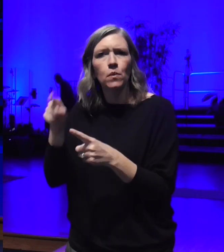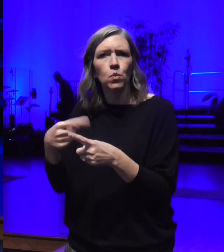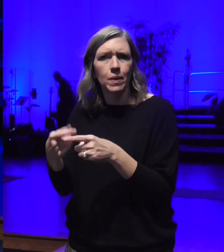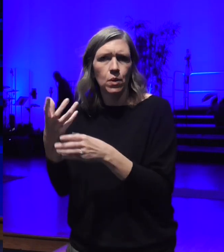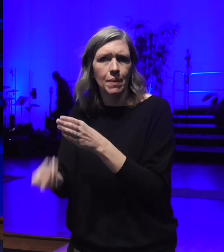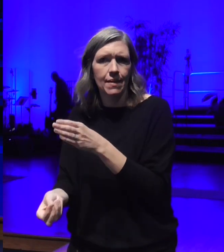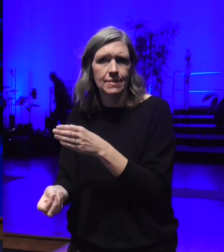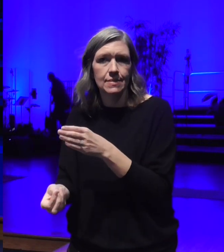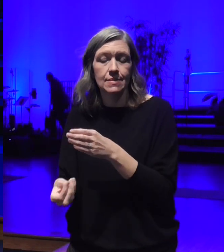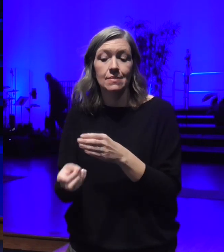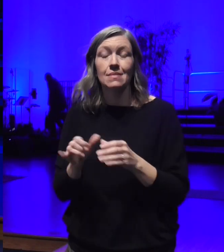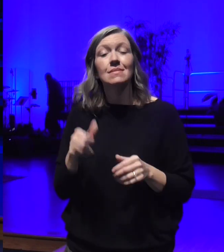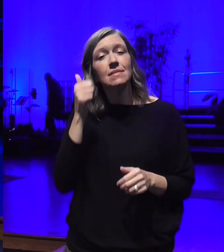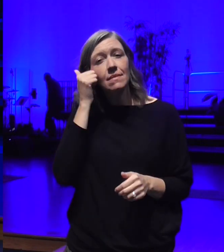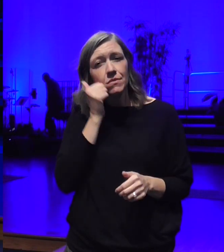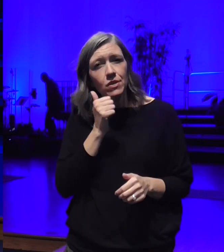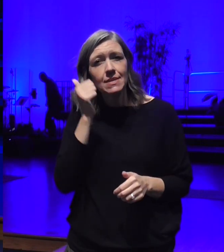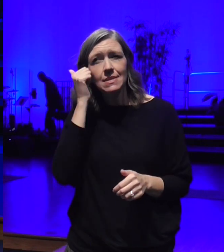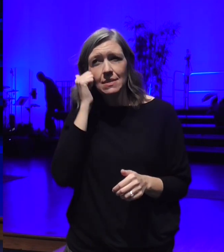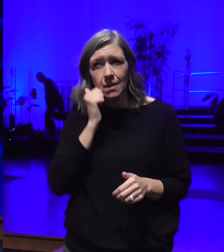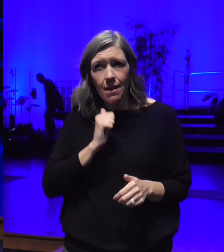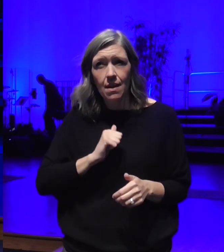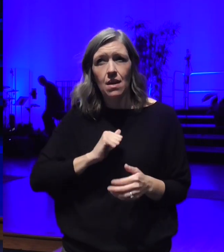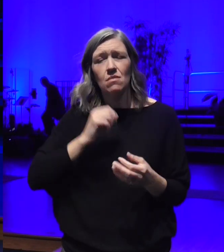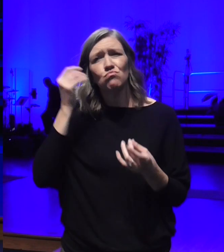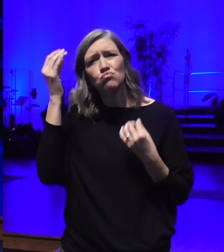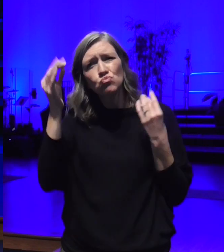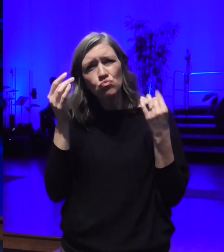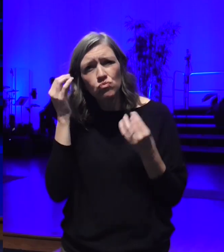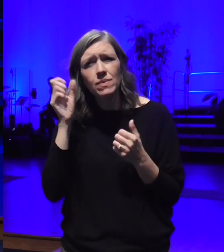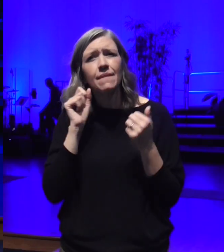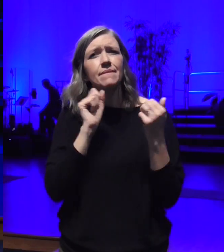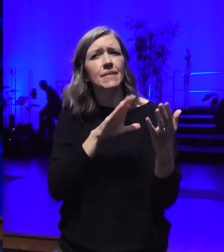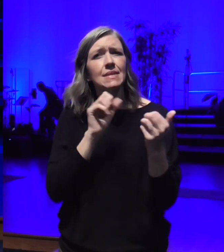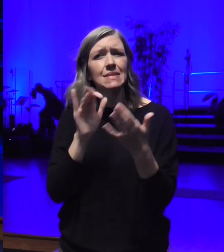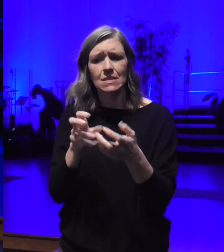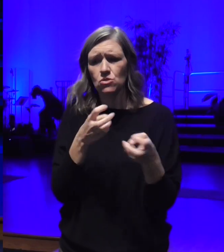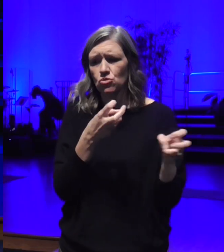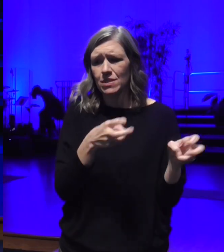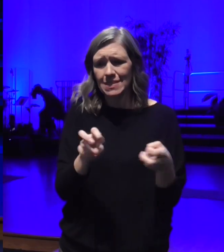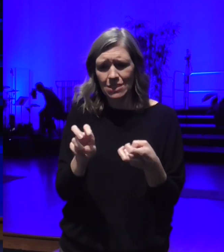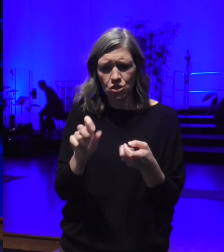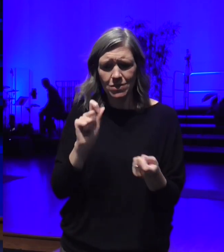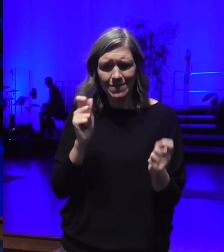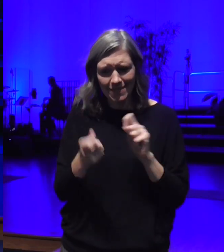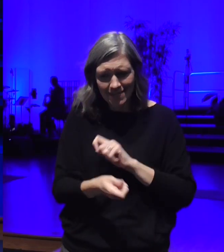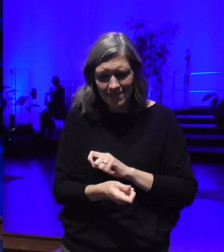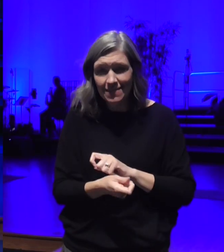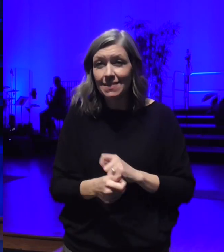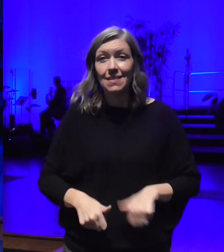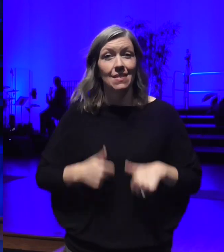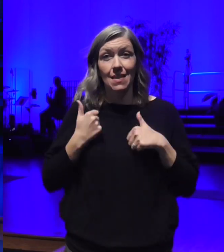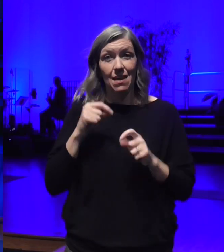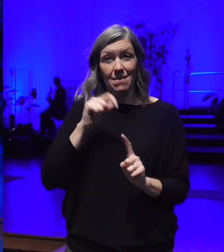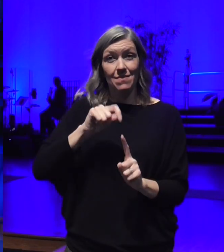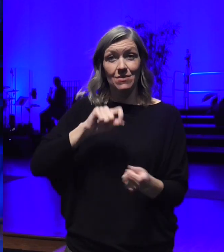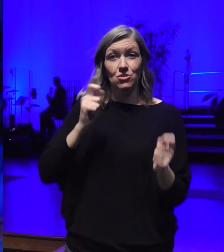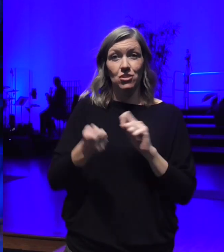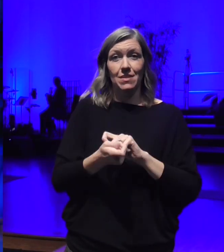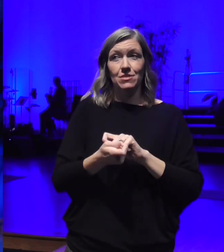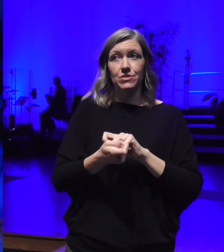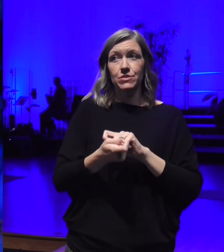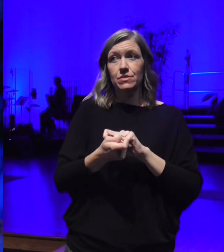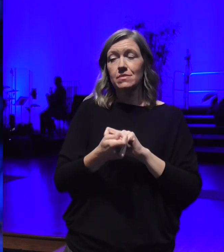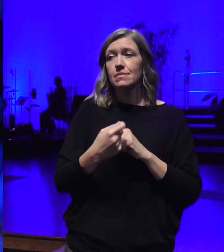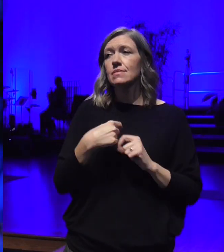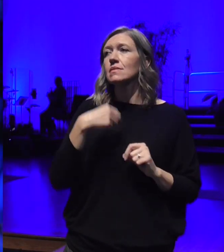daily encounter about facing the everyday transitions of our life, for life is change. And